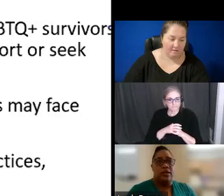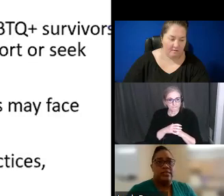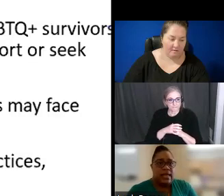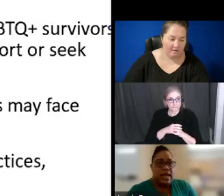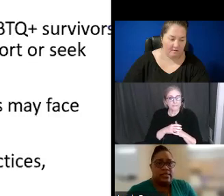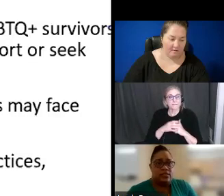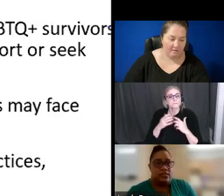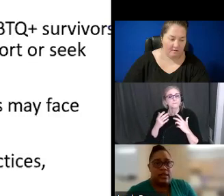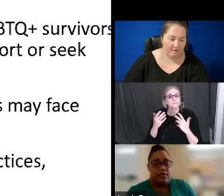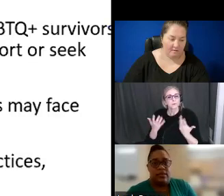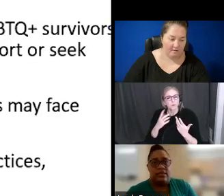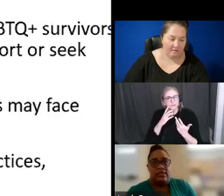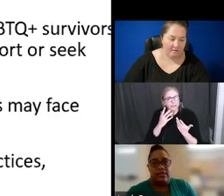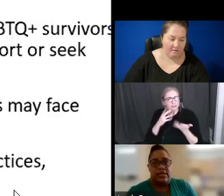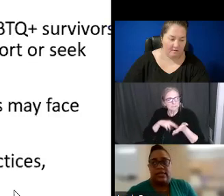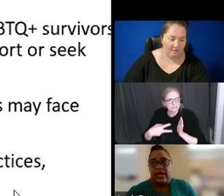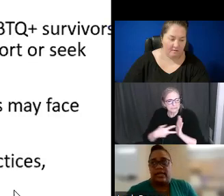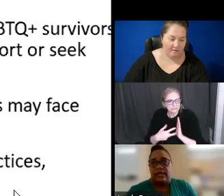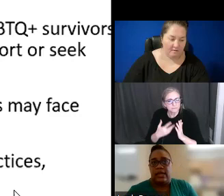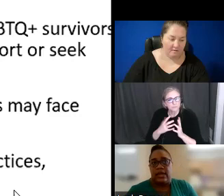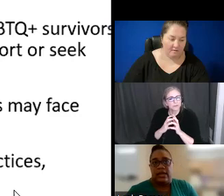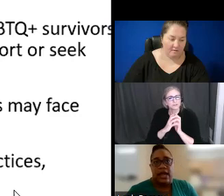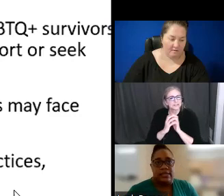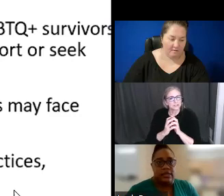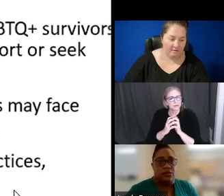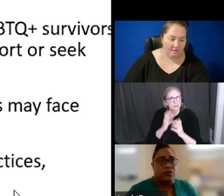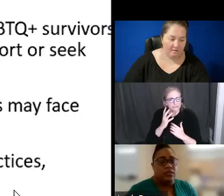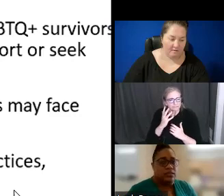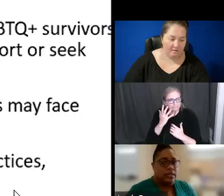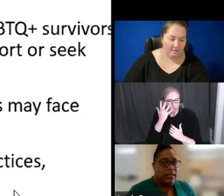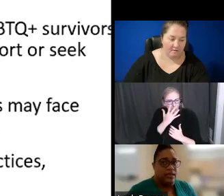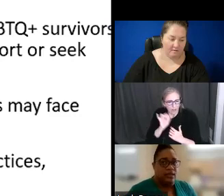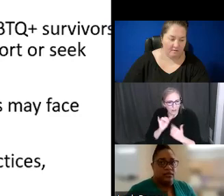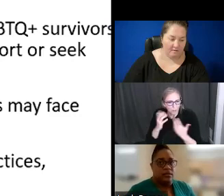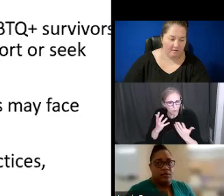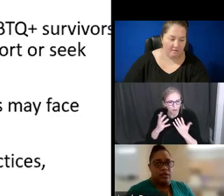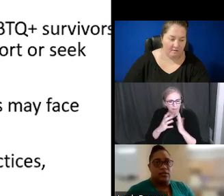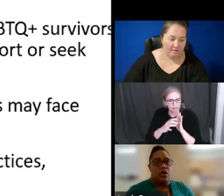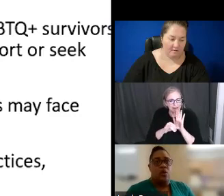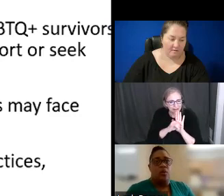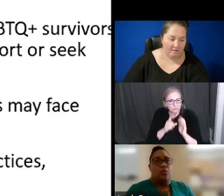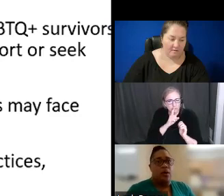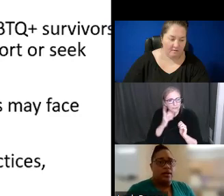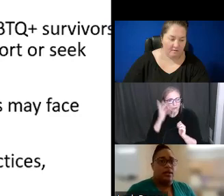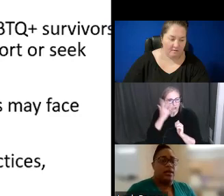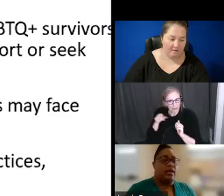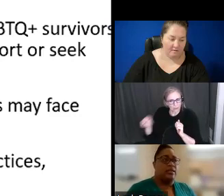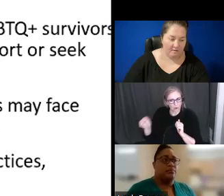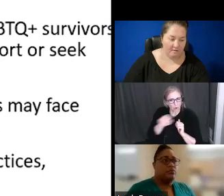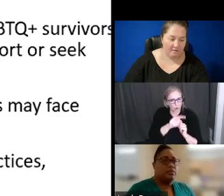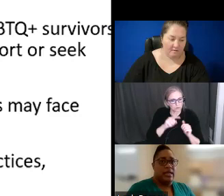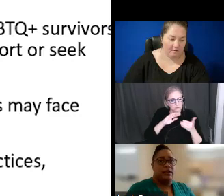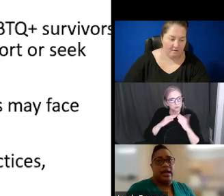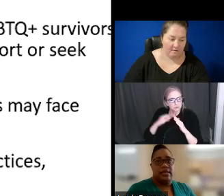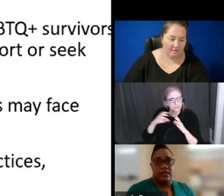So what does this actually look like? What does intersectionality and identity really look like in these communities? Well, one, it